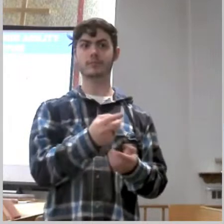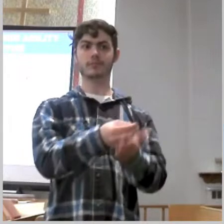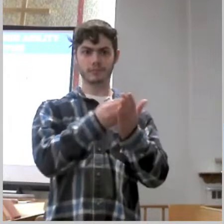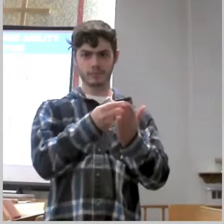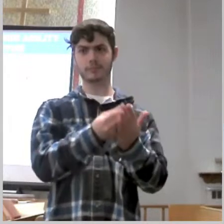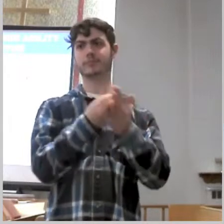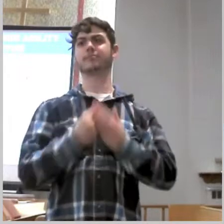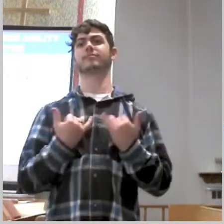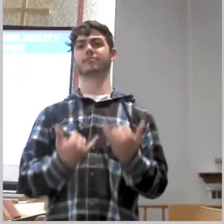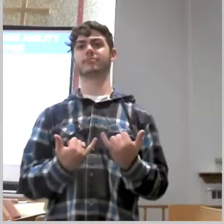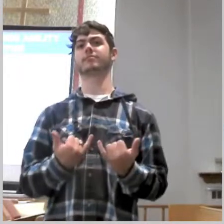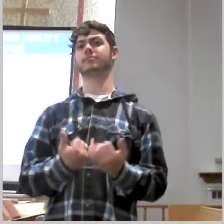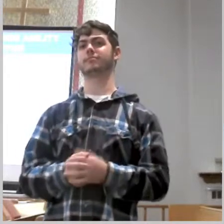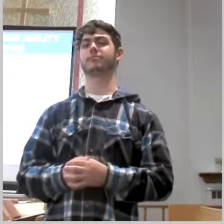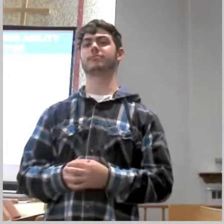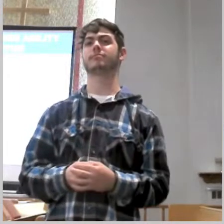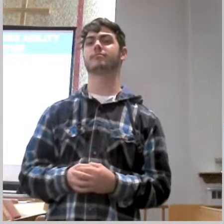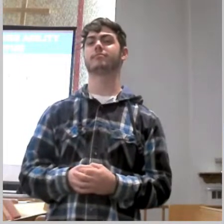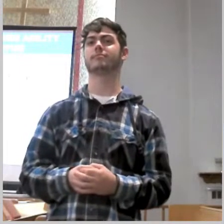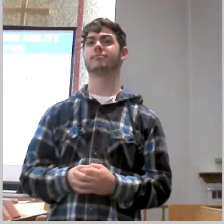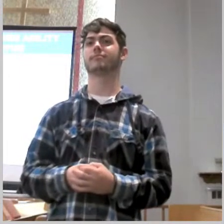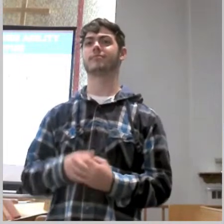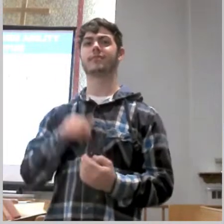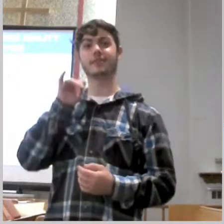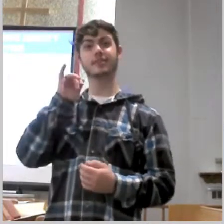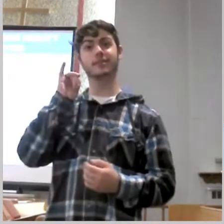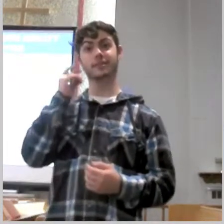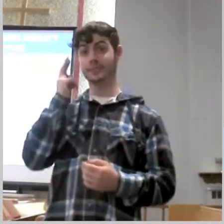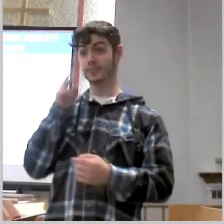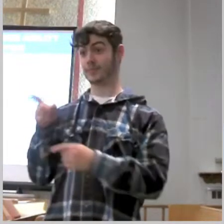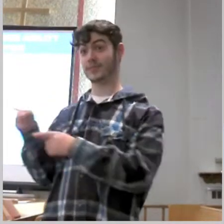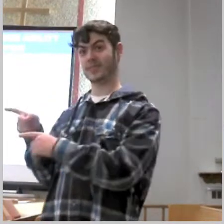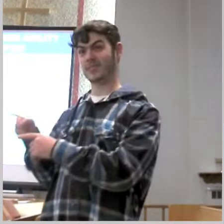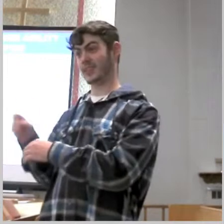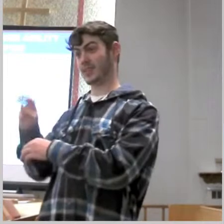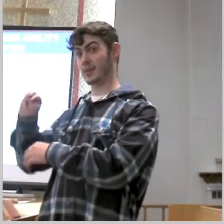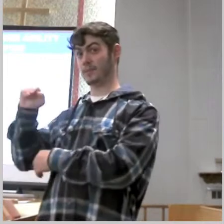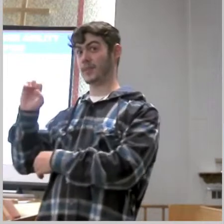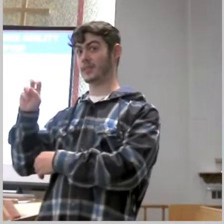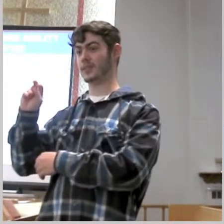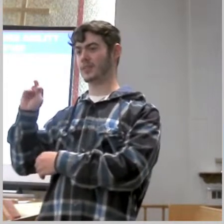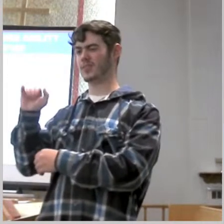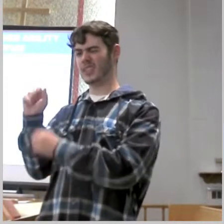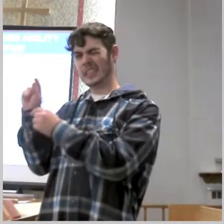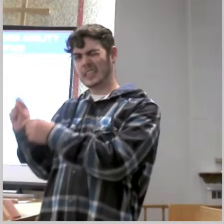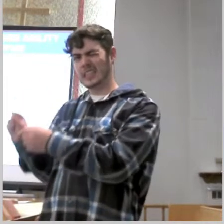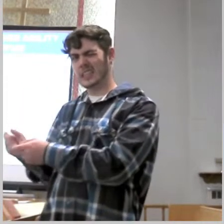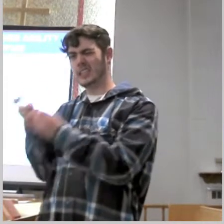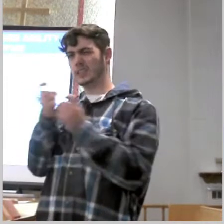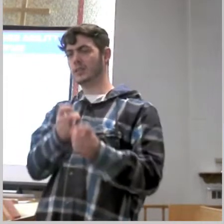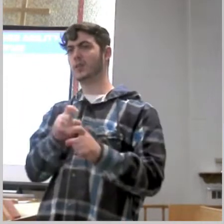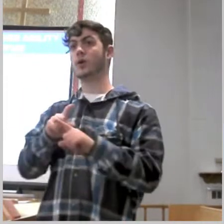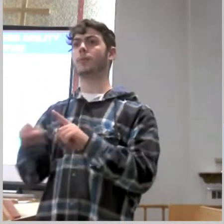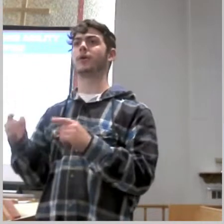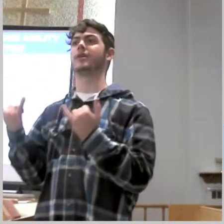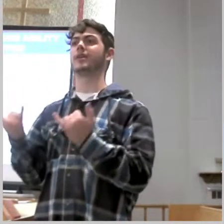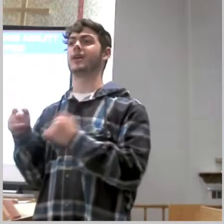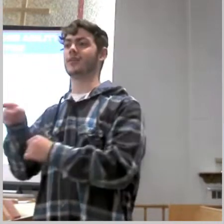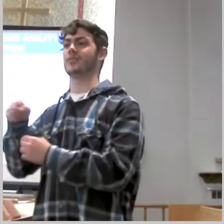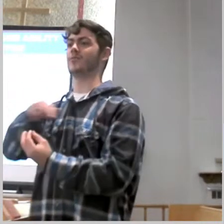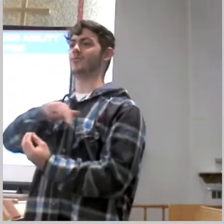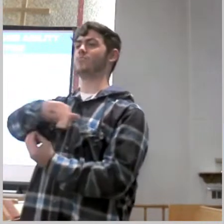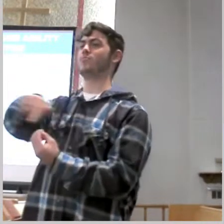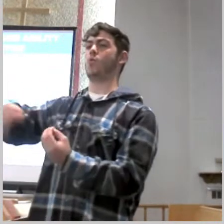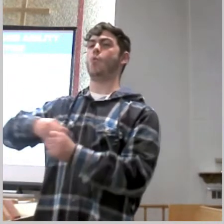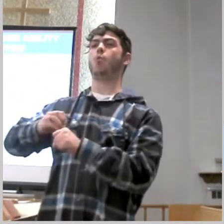speak. So that's what we call this momentum of giving. And they were able to do